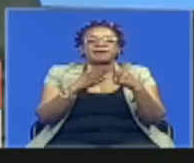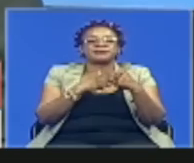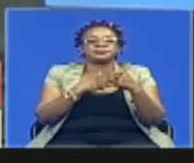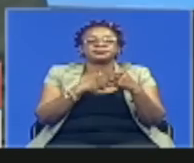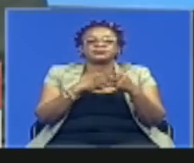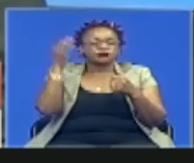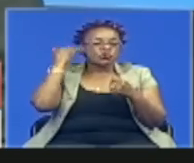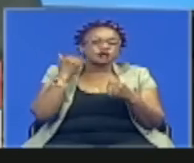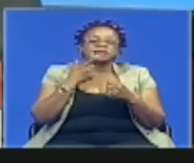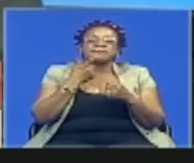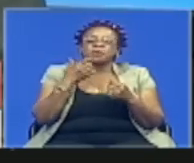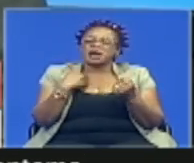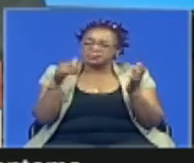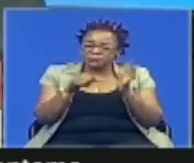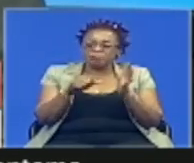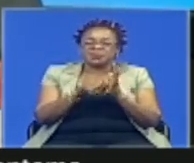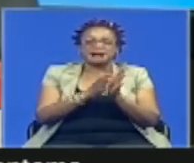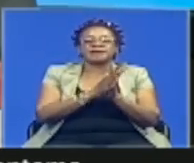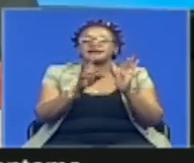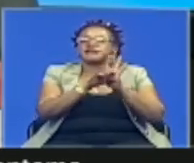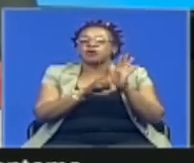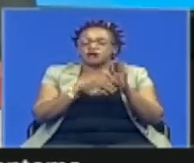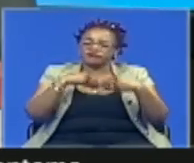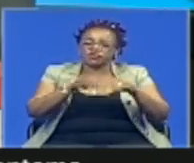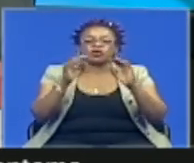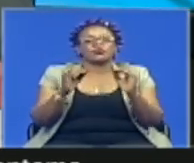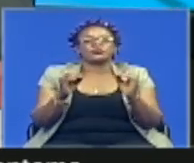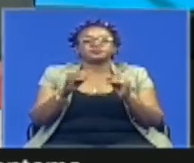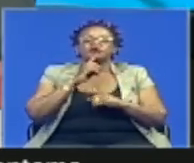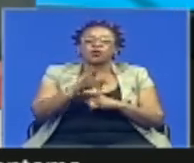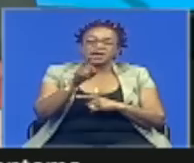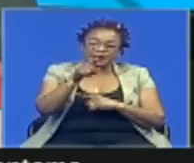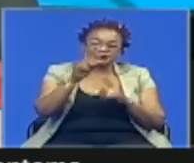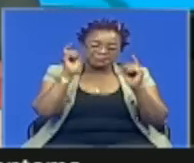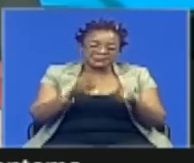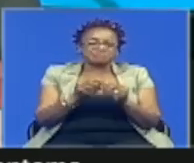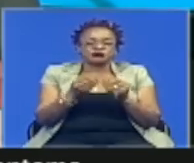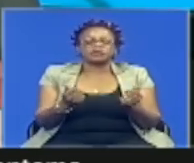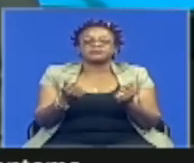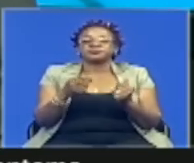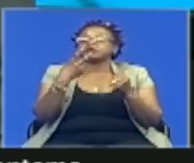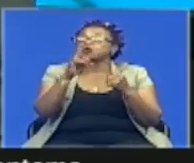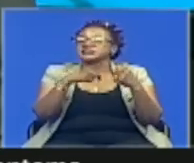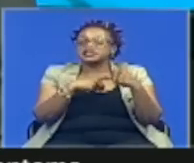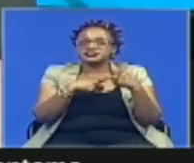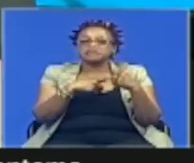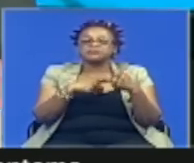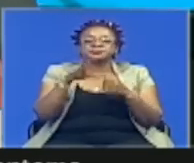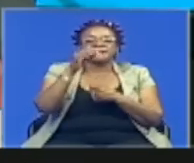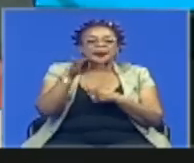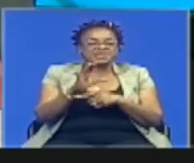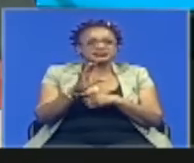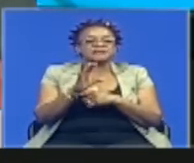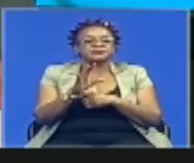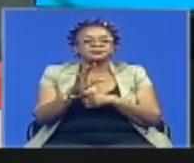were irregularities and illegalities and ordered that this must be conformed with. Come 26th, the IBC, in